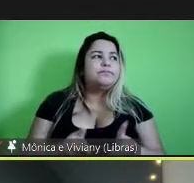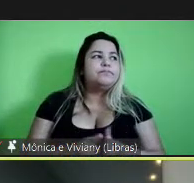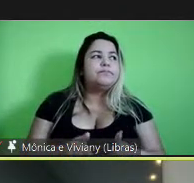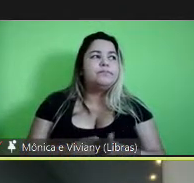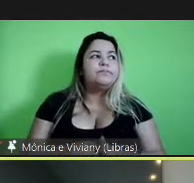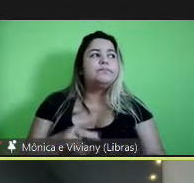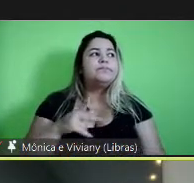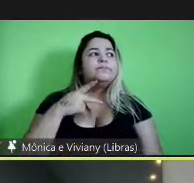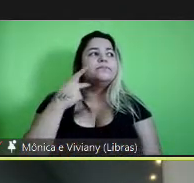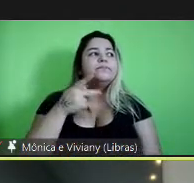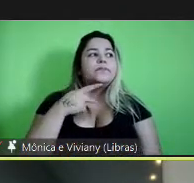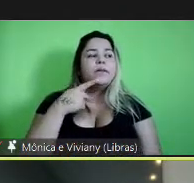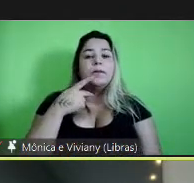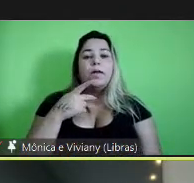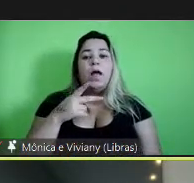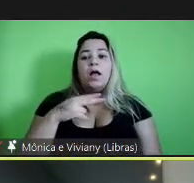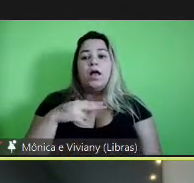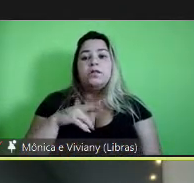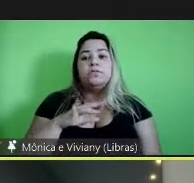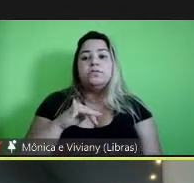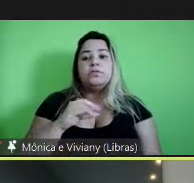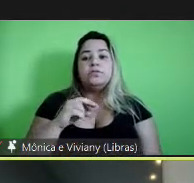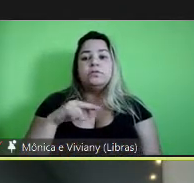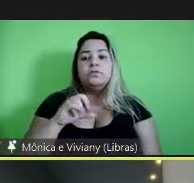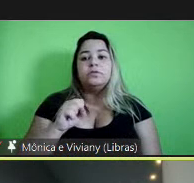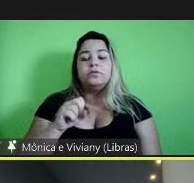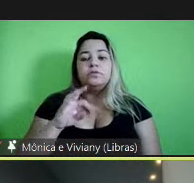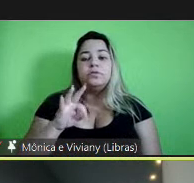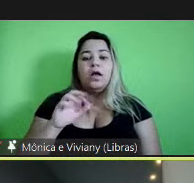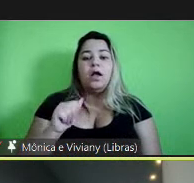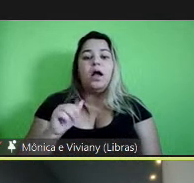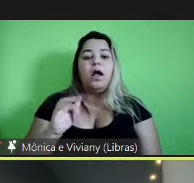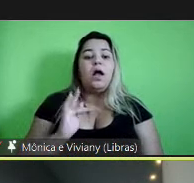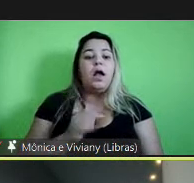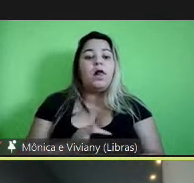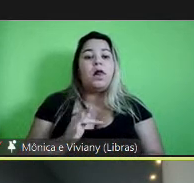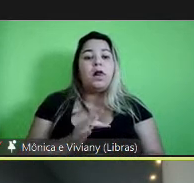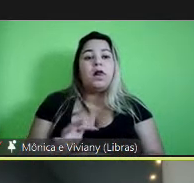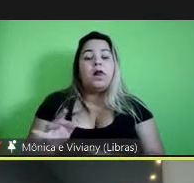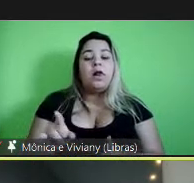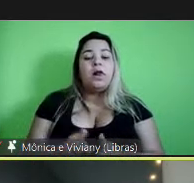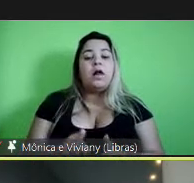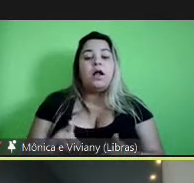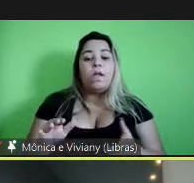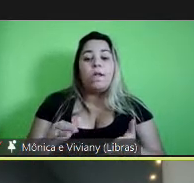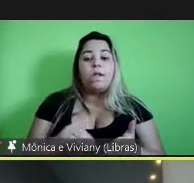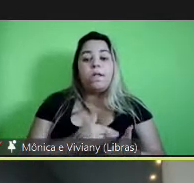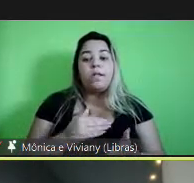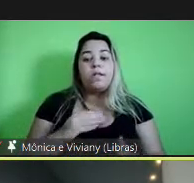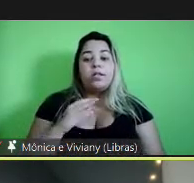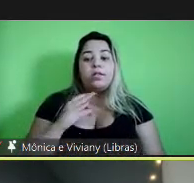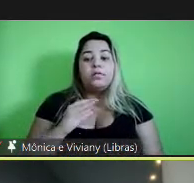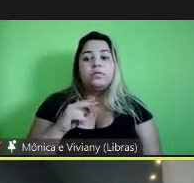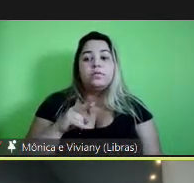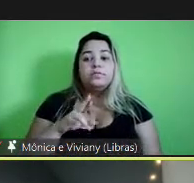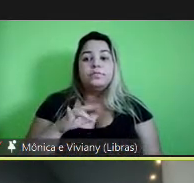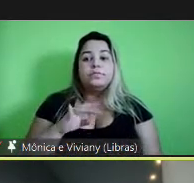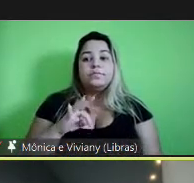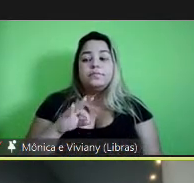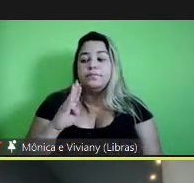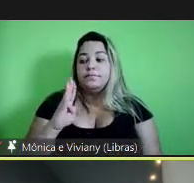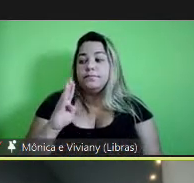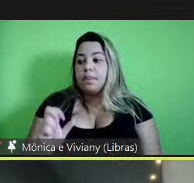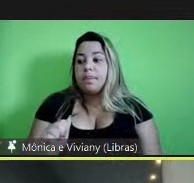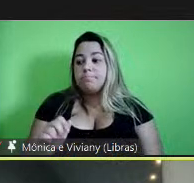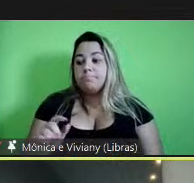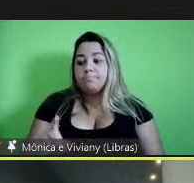primary healthcare. I talk from Curitiba. I'm a nutritionist. and talk about from the